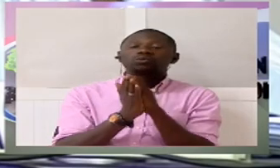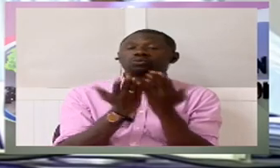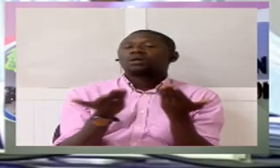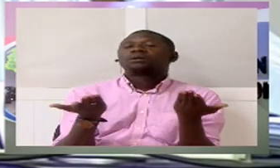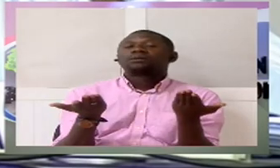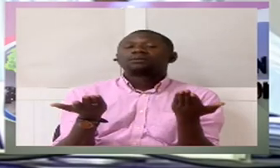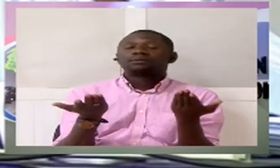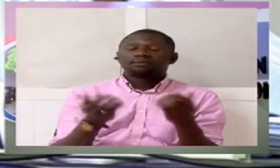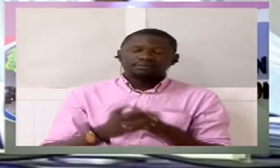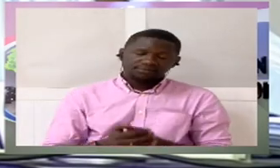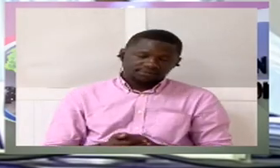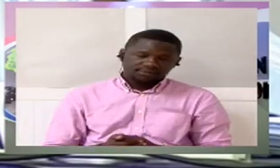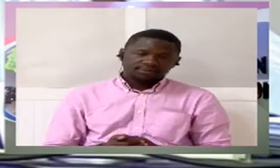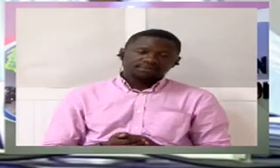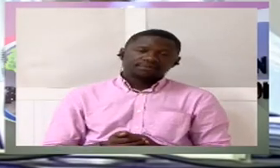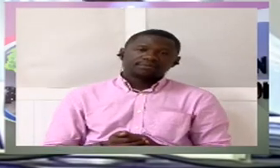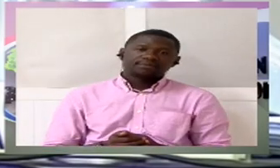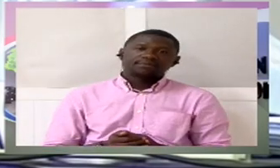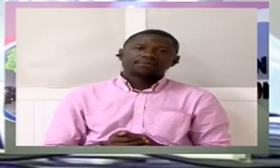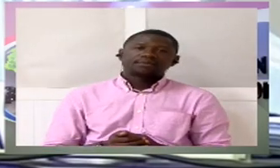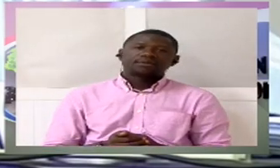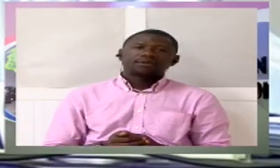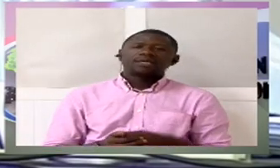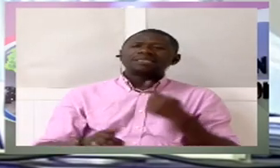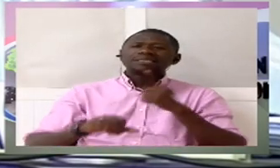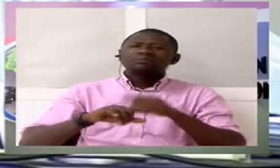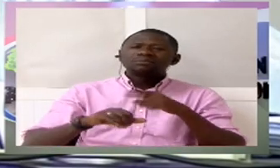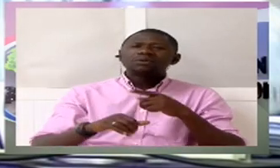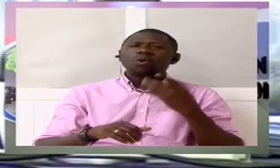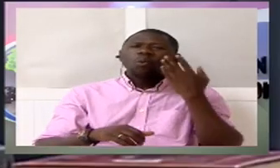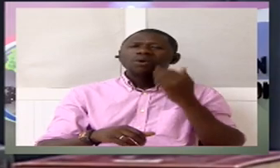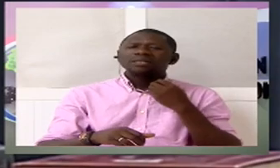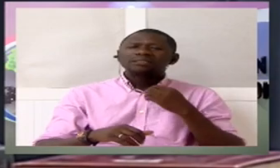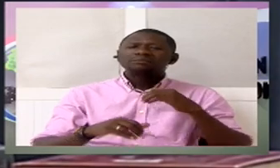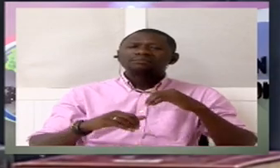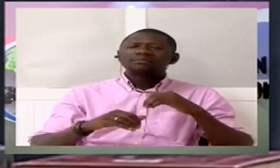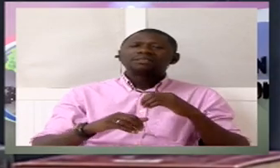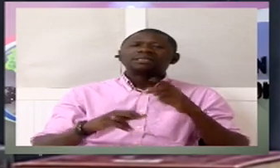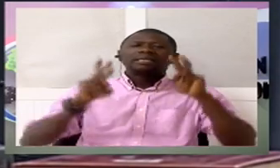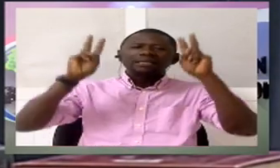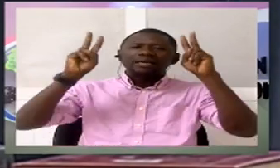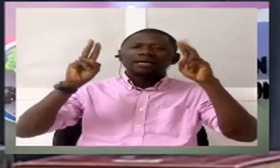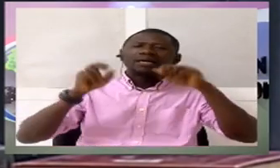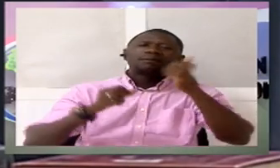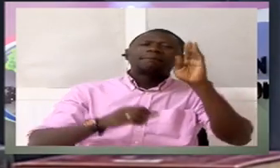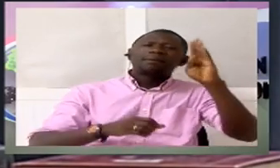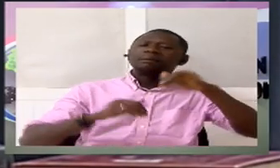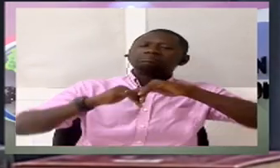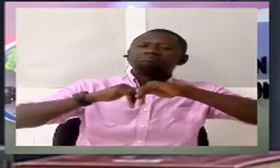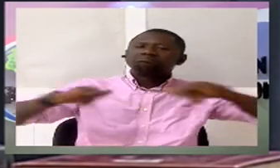During this falling out, what happened to Baba? Wokuya uche okono mune natake babala